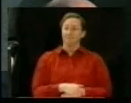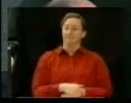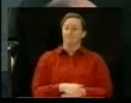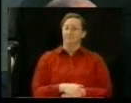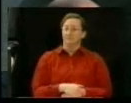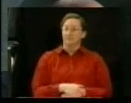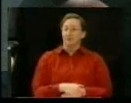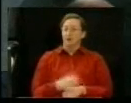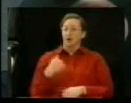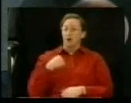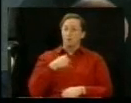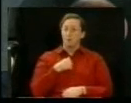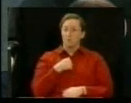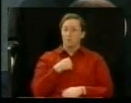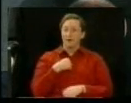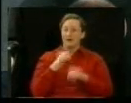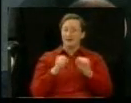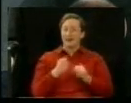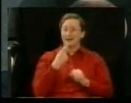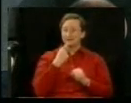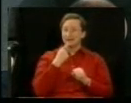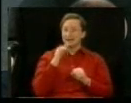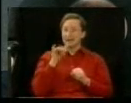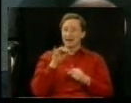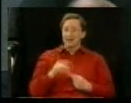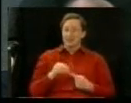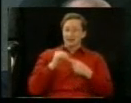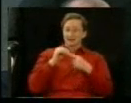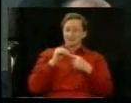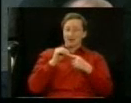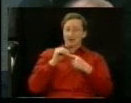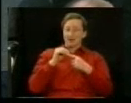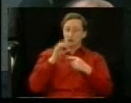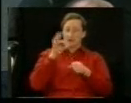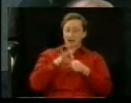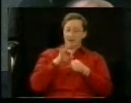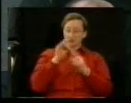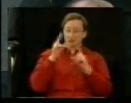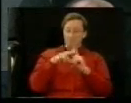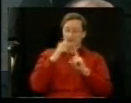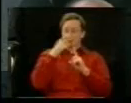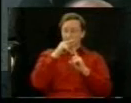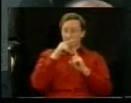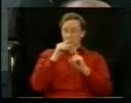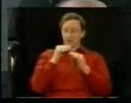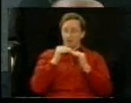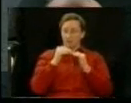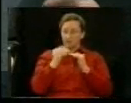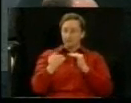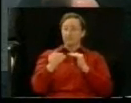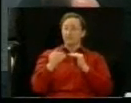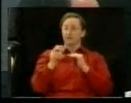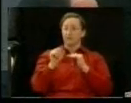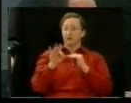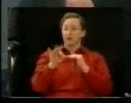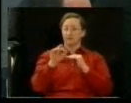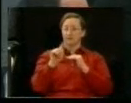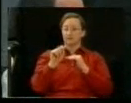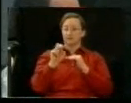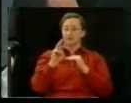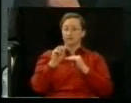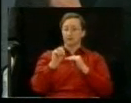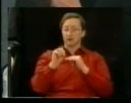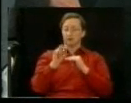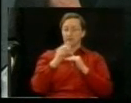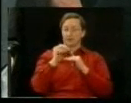In other words, we can say this special election applies for the balance of this term, and those people would not